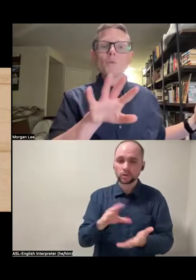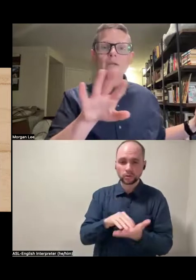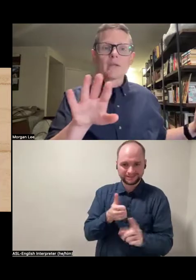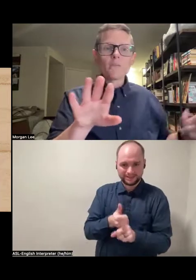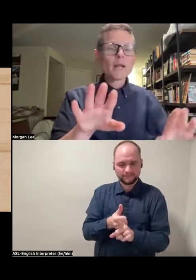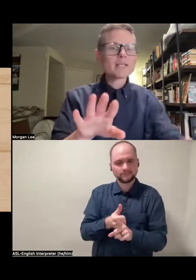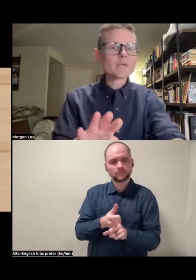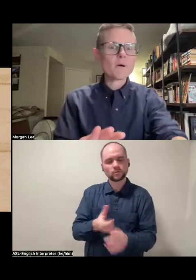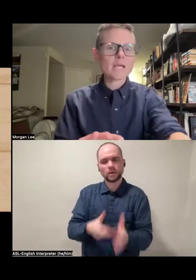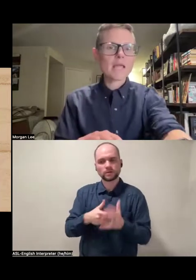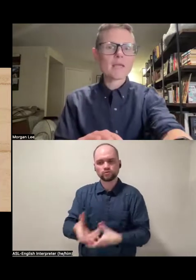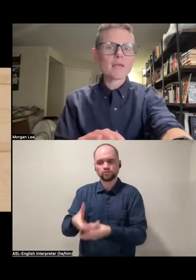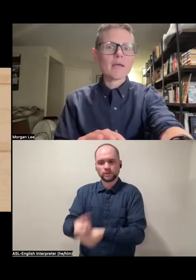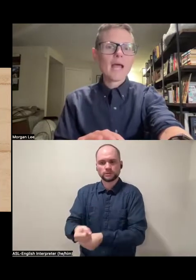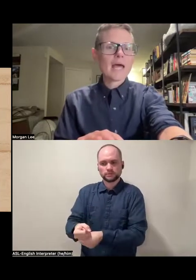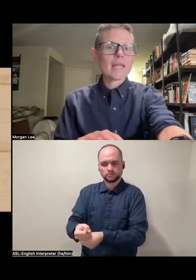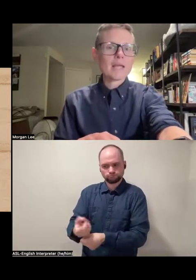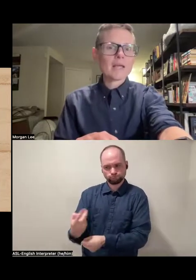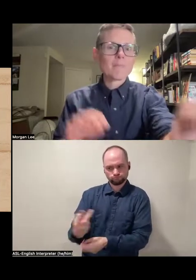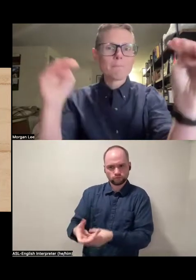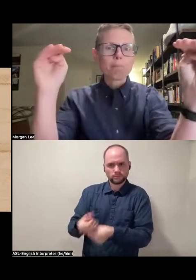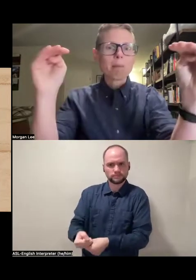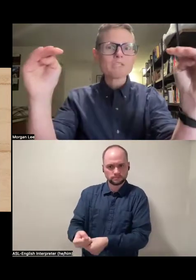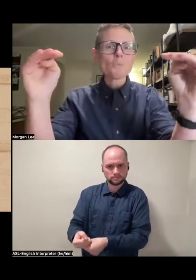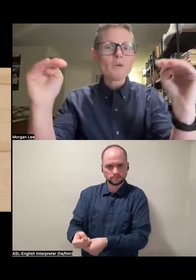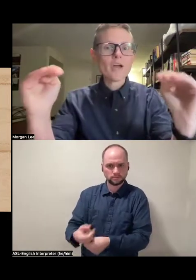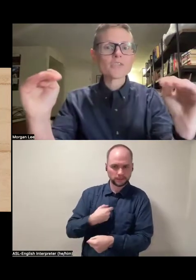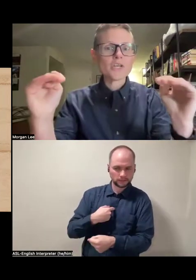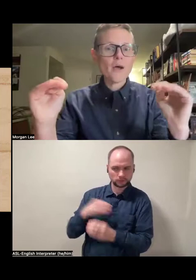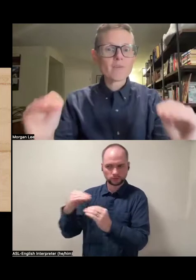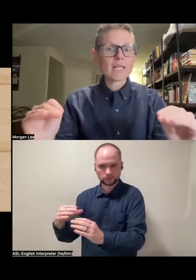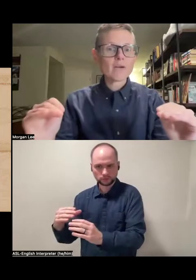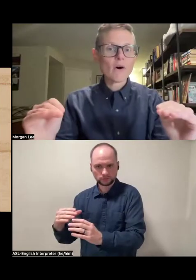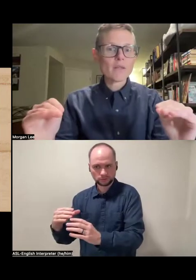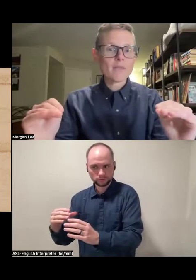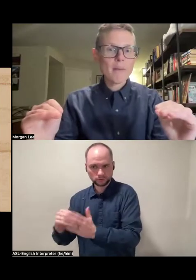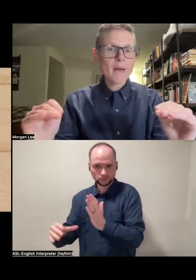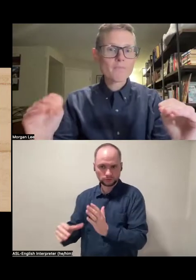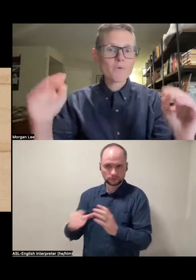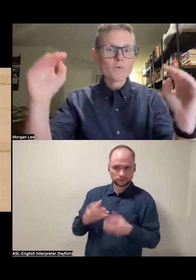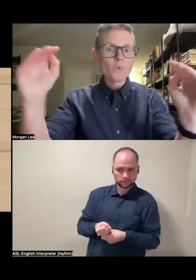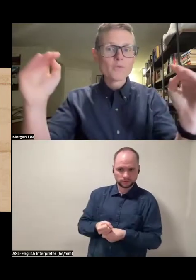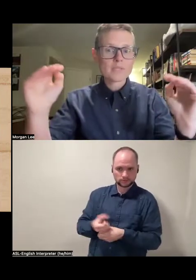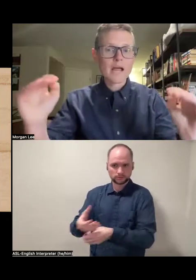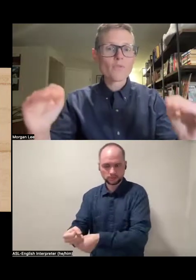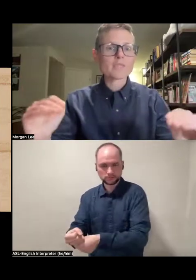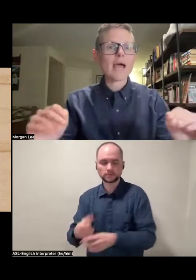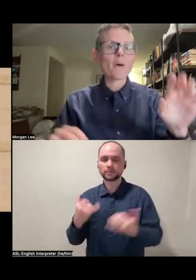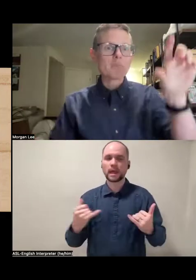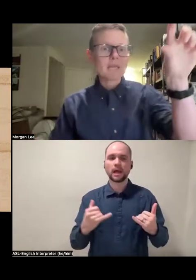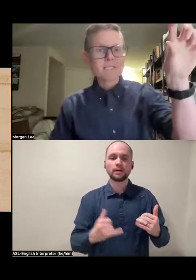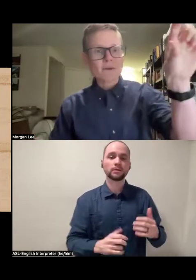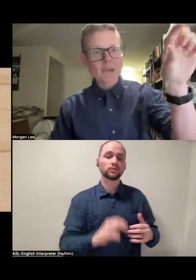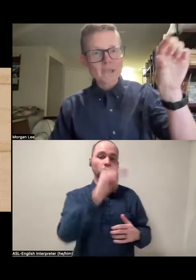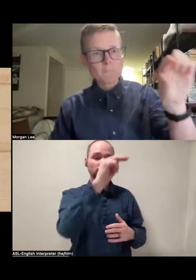So what I did was I had, based on where they are geographically on the map from north to south is